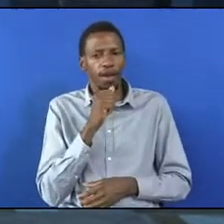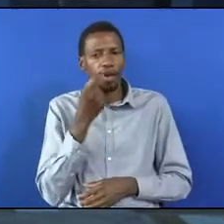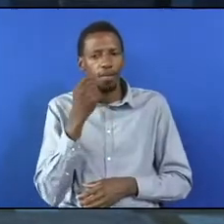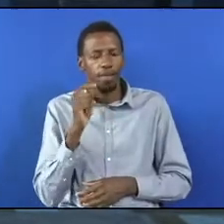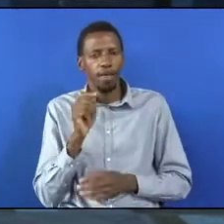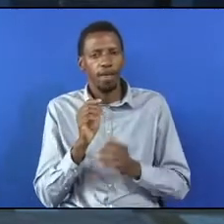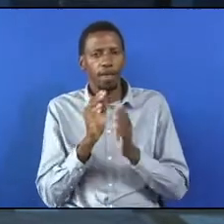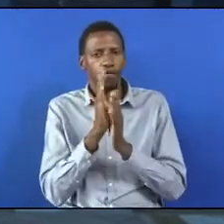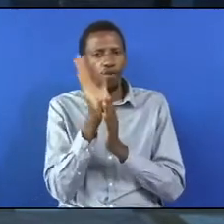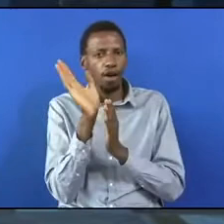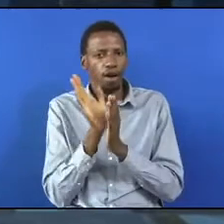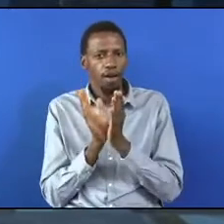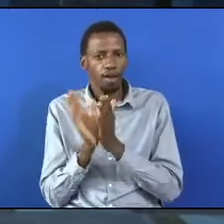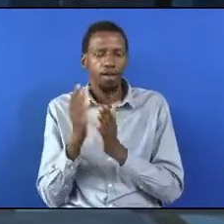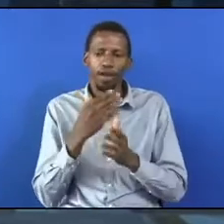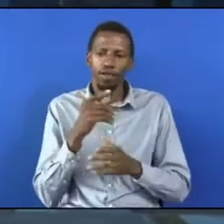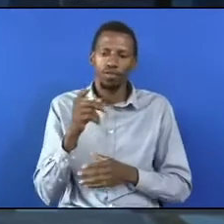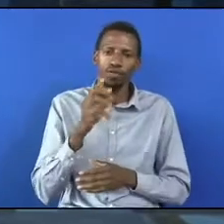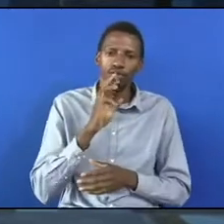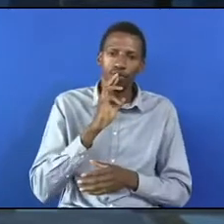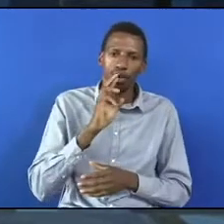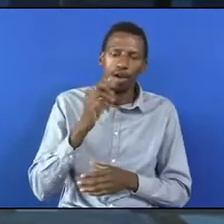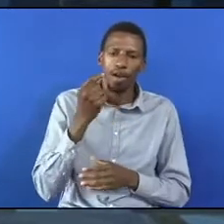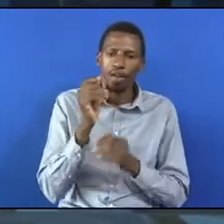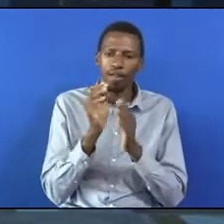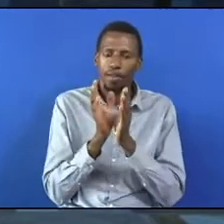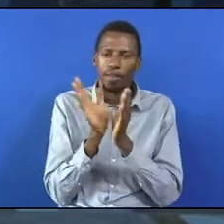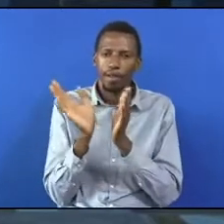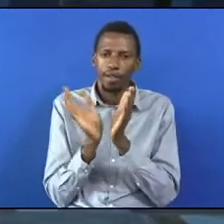and you are the branches.